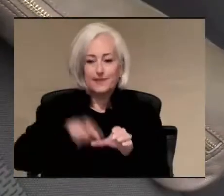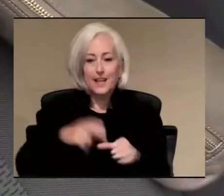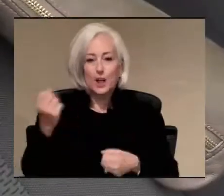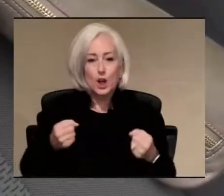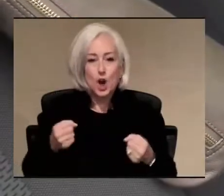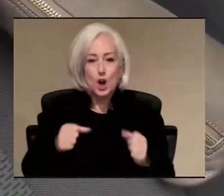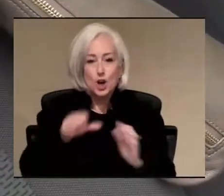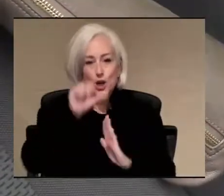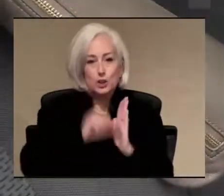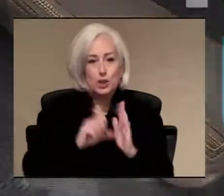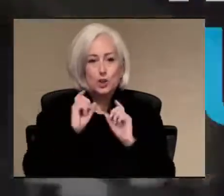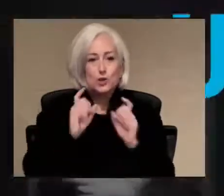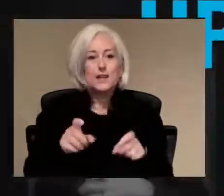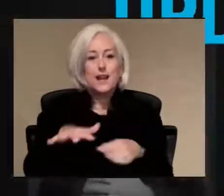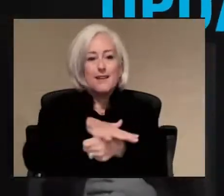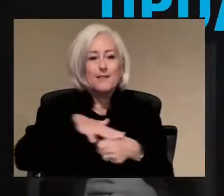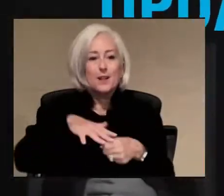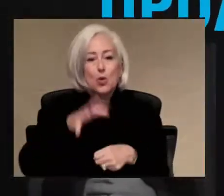at 10.